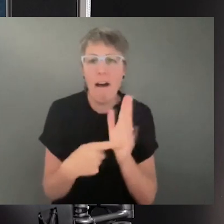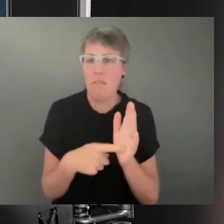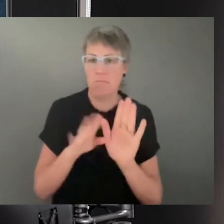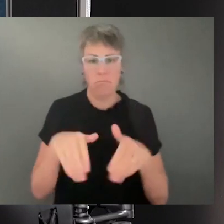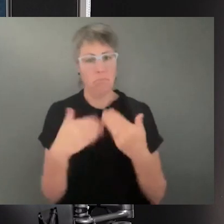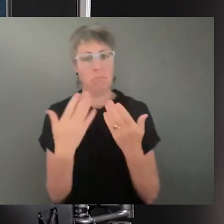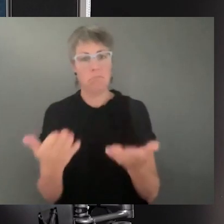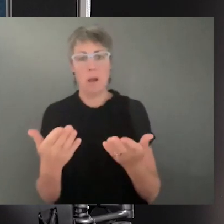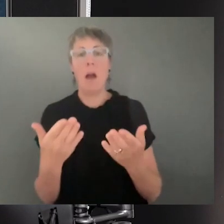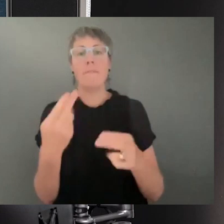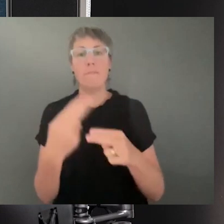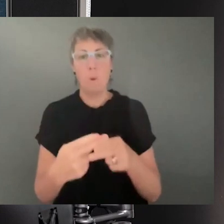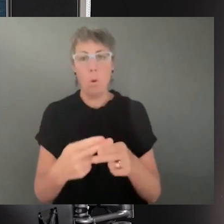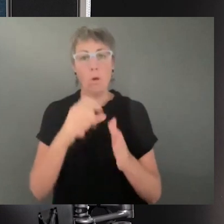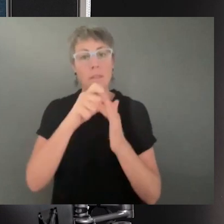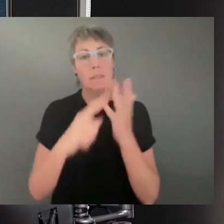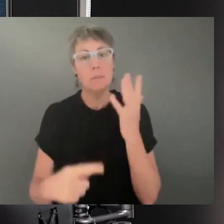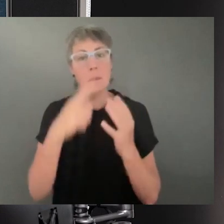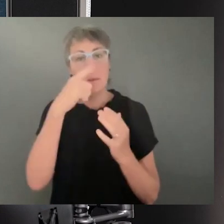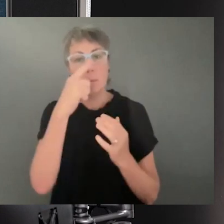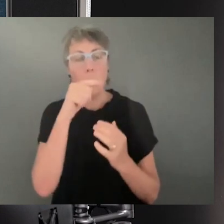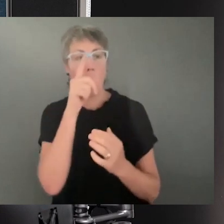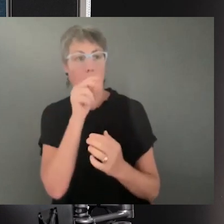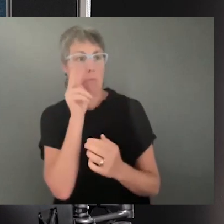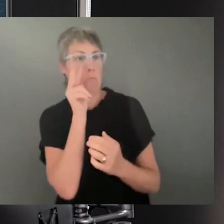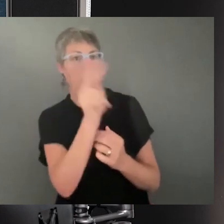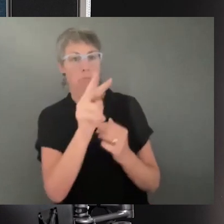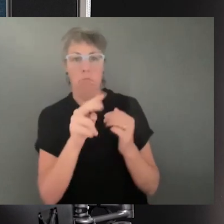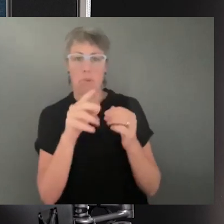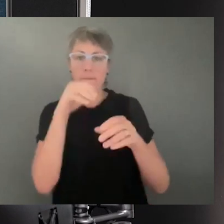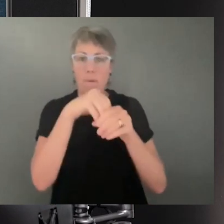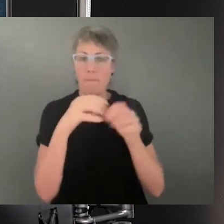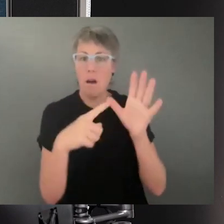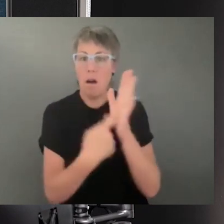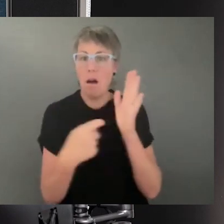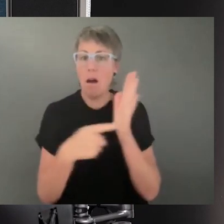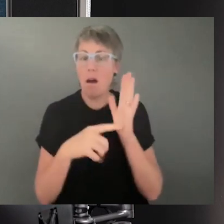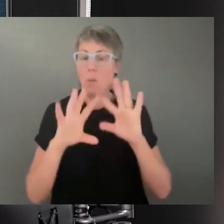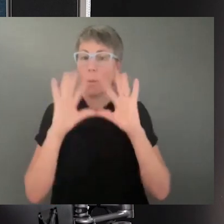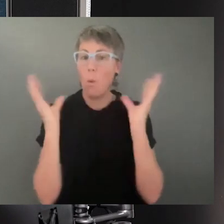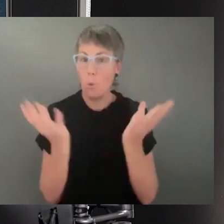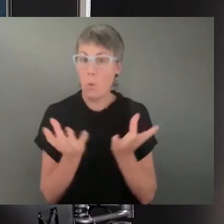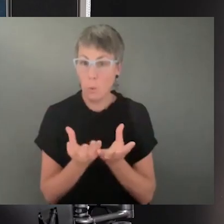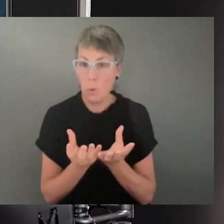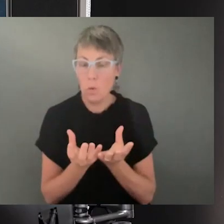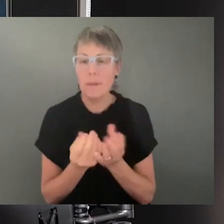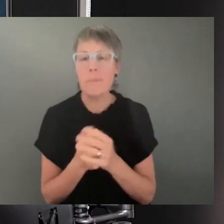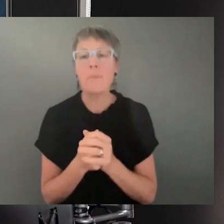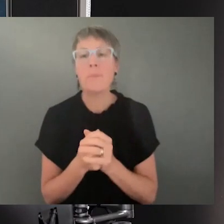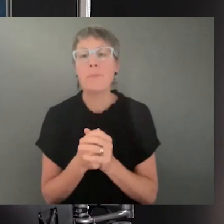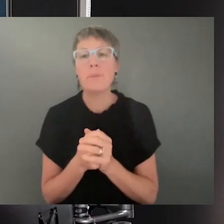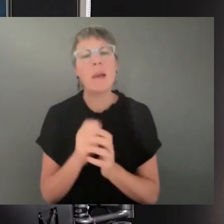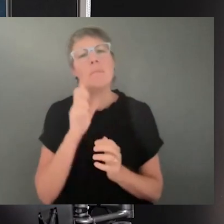even though that's a more modern word that we use. But we don't have the memories. Those things are held in boxes in